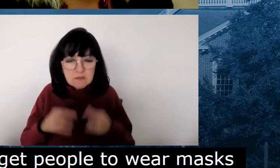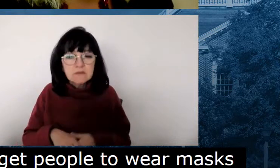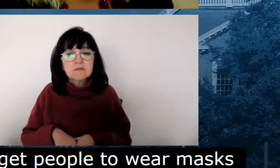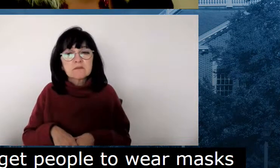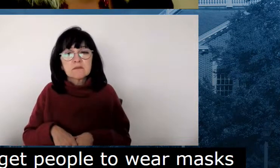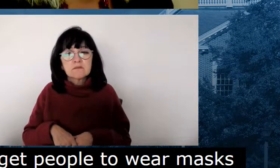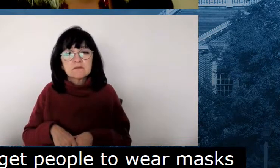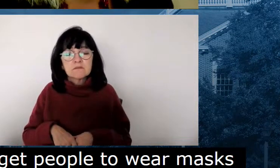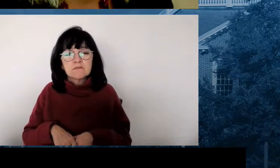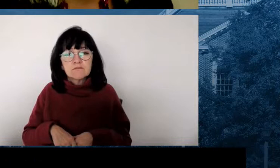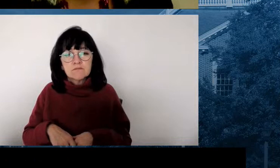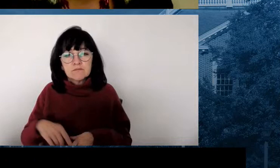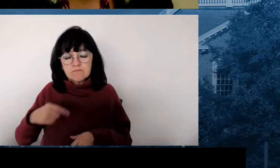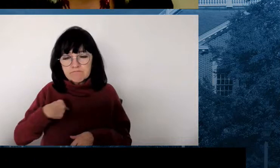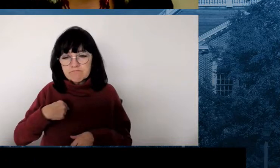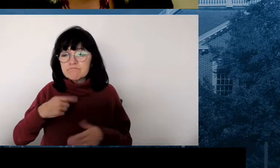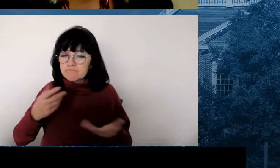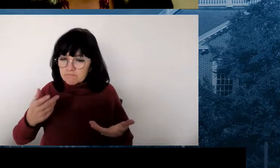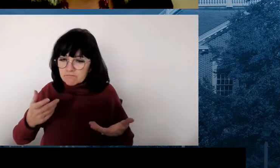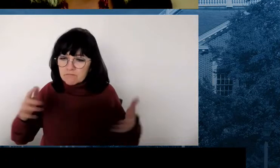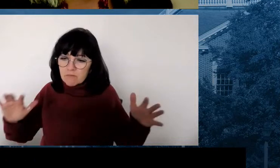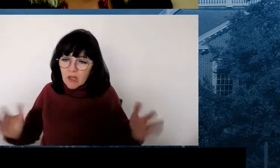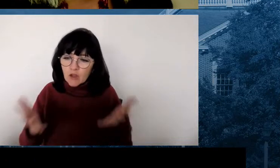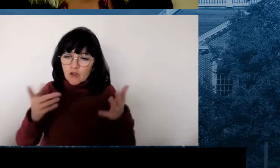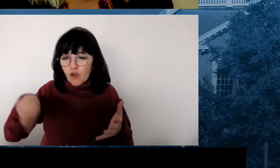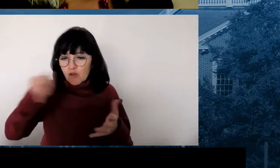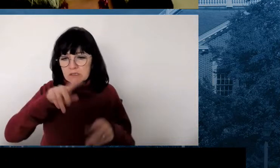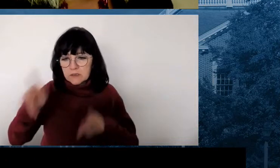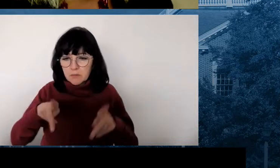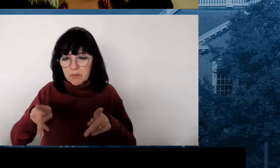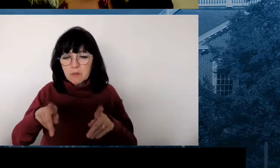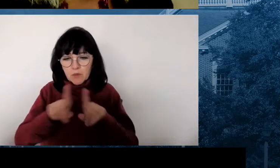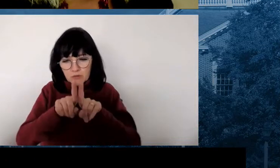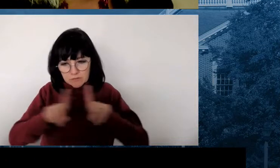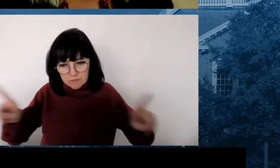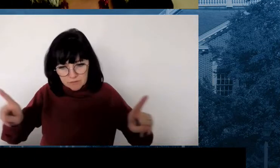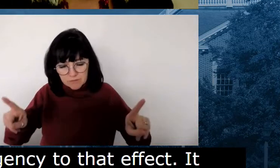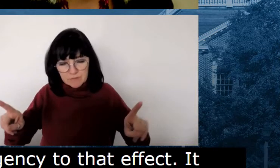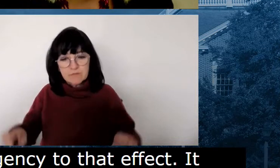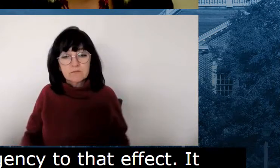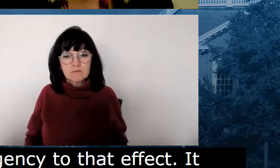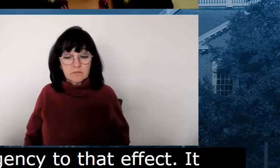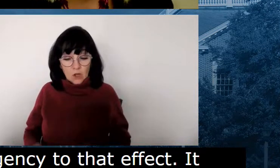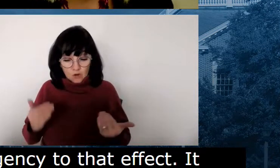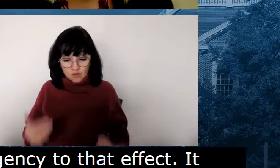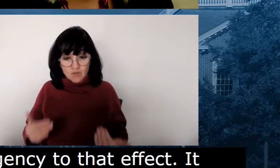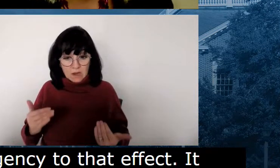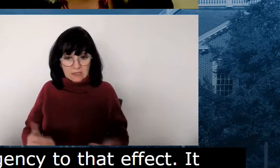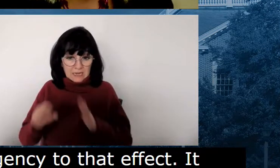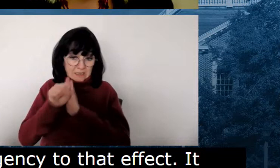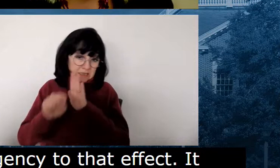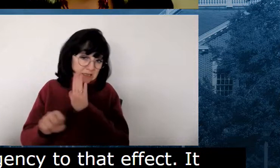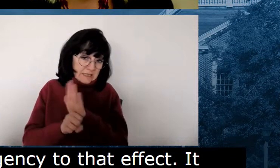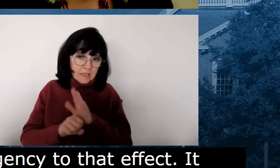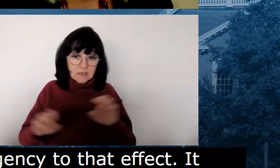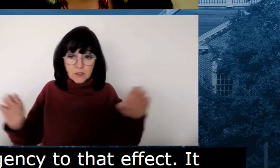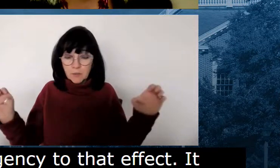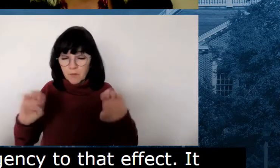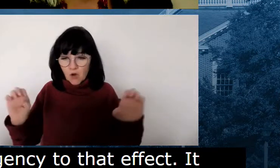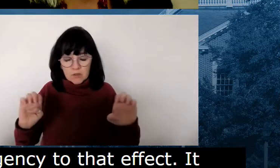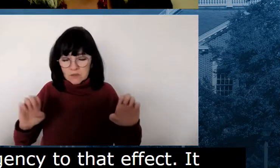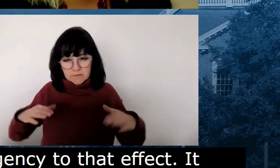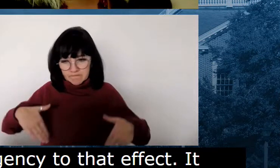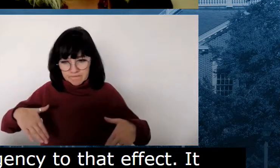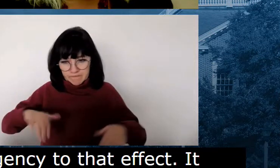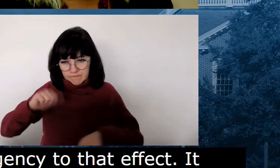don't have a state of emergency to that effect. That doesn't mean we couldn't put one in place, obviously. But our objective